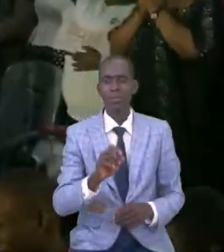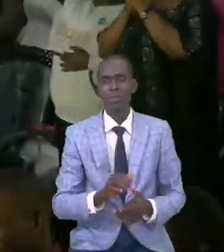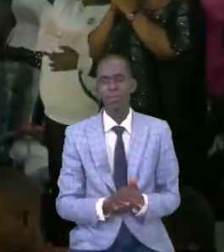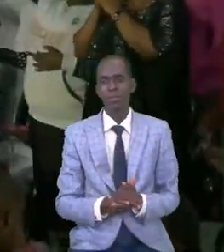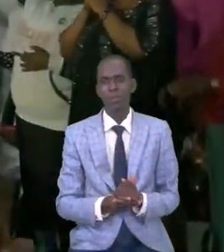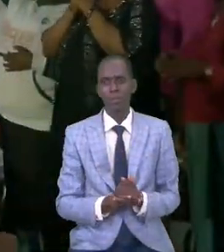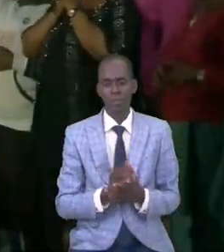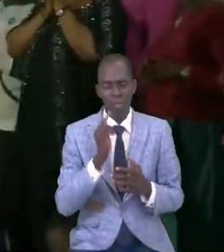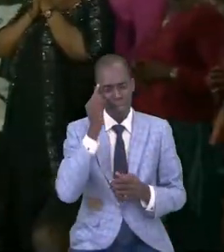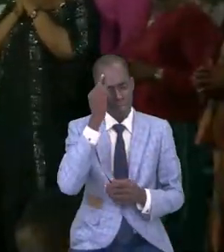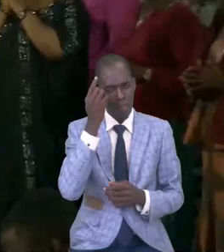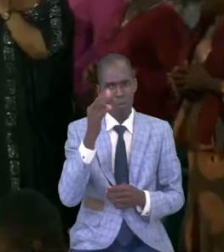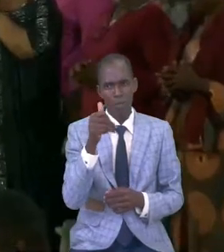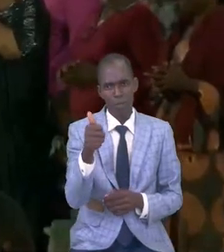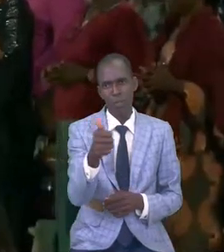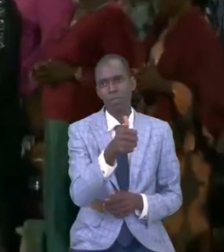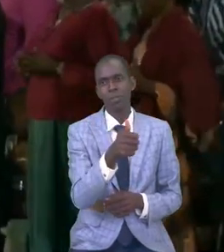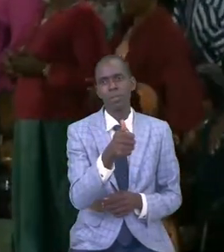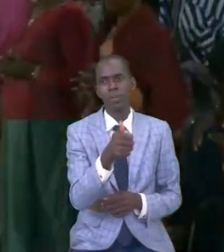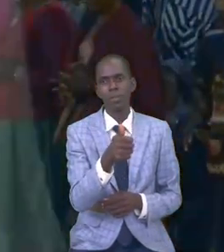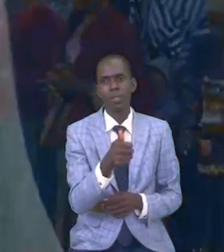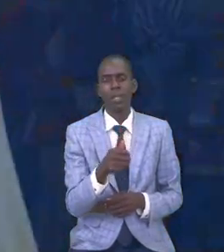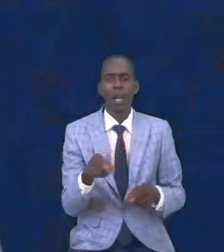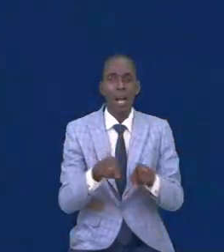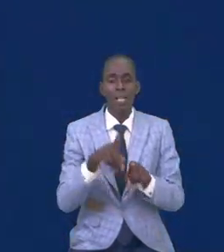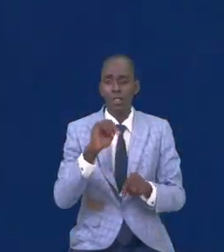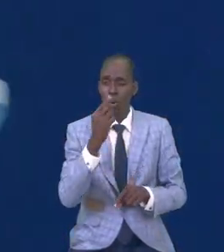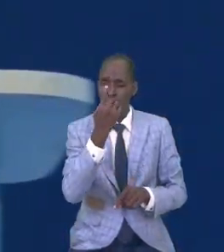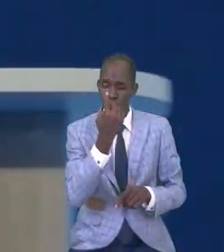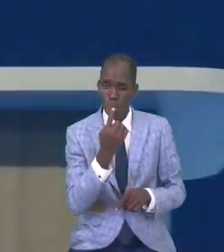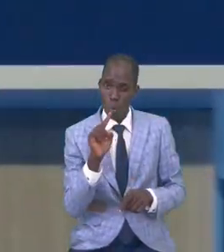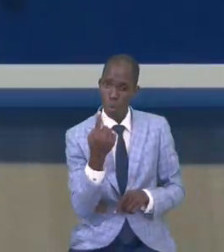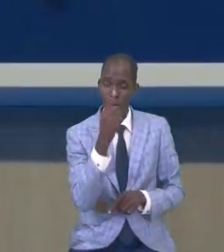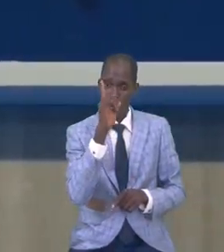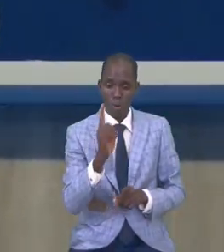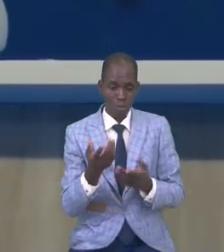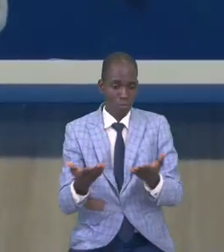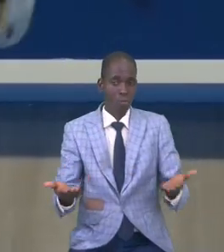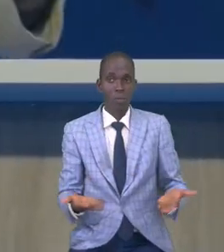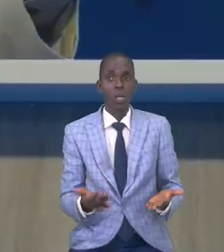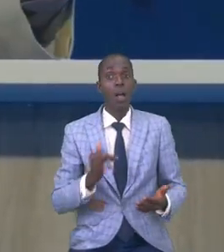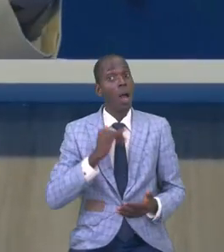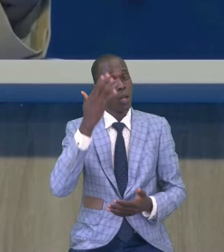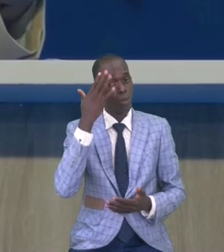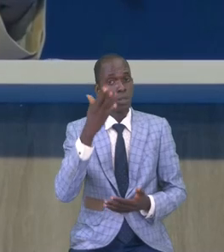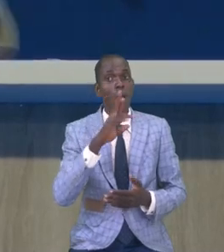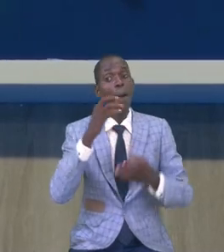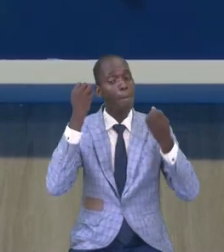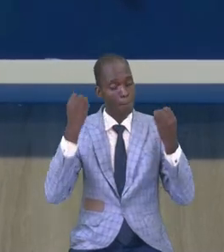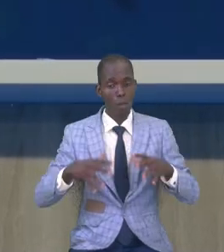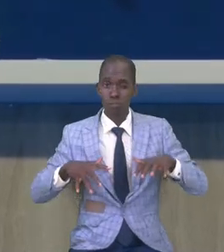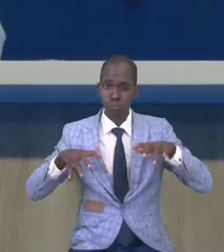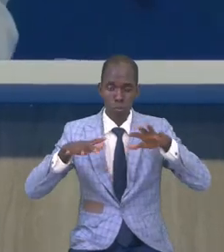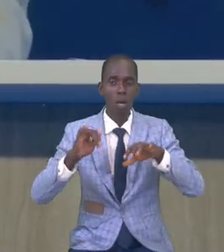Think of yourself as the only one right here. I know there are multitudes, of course, we can